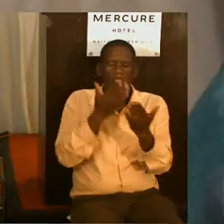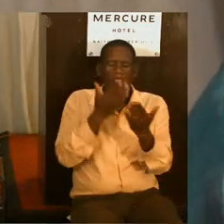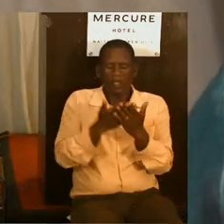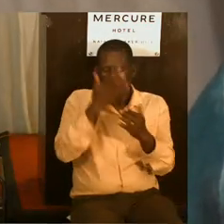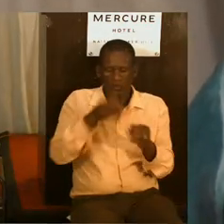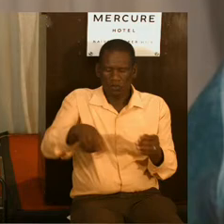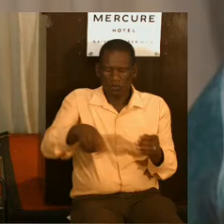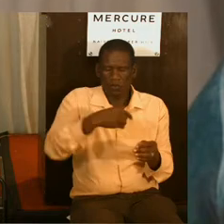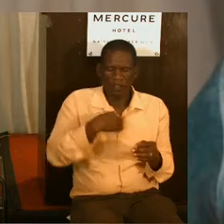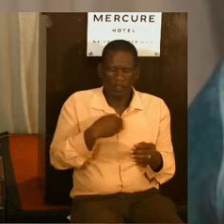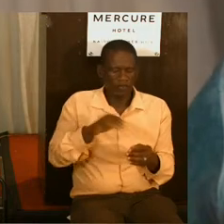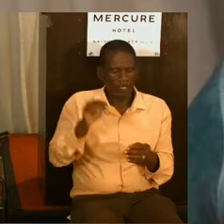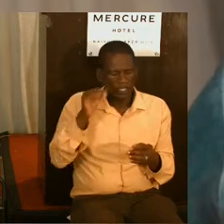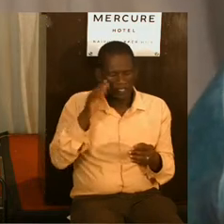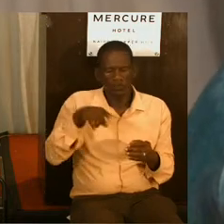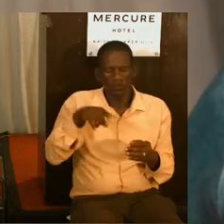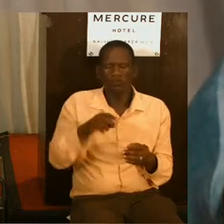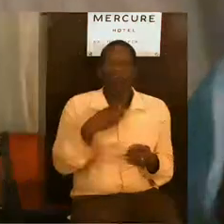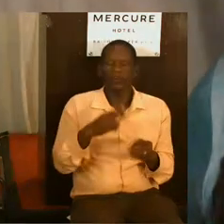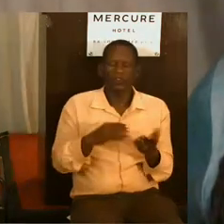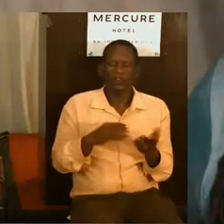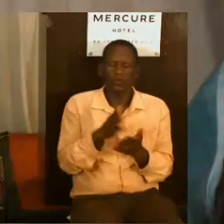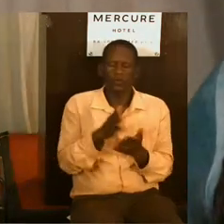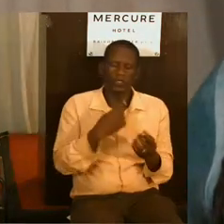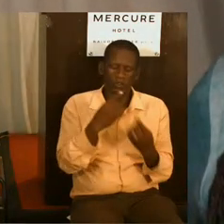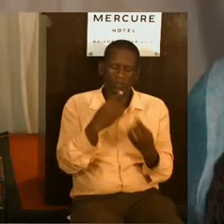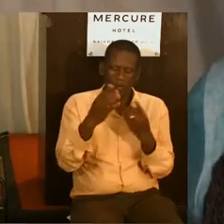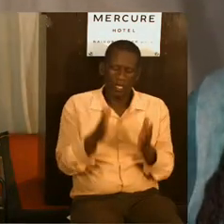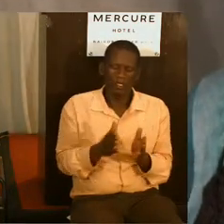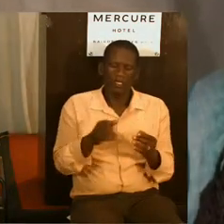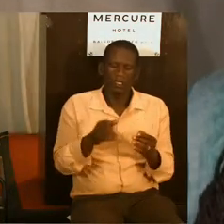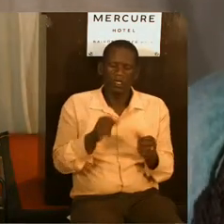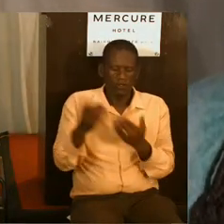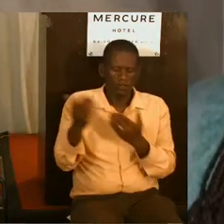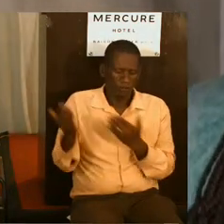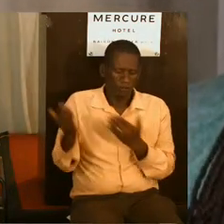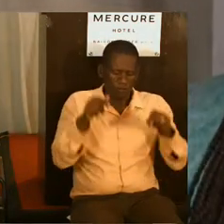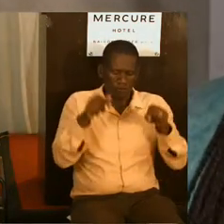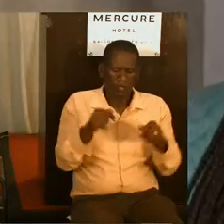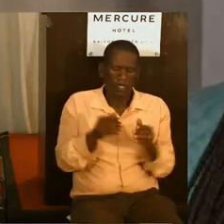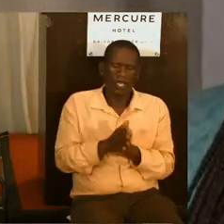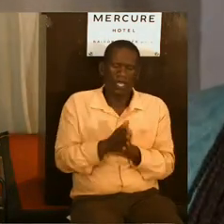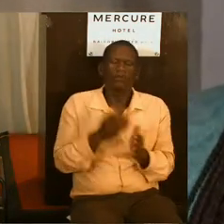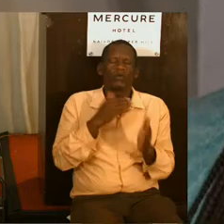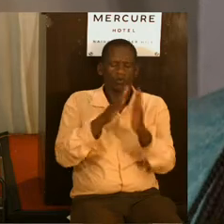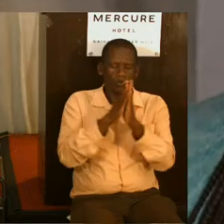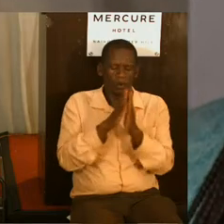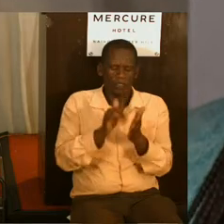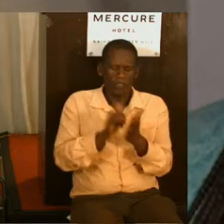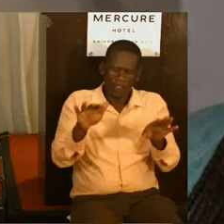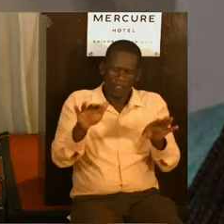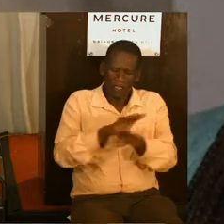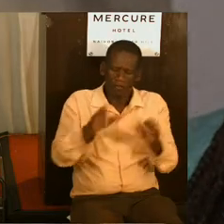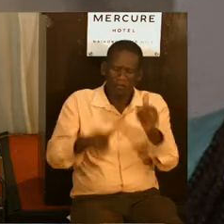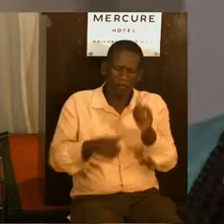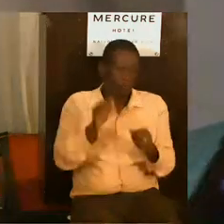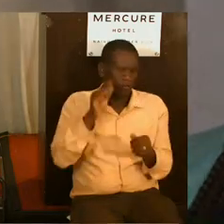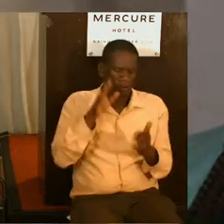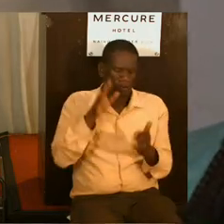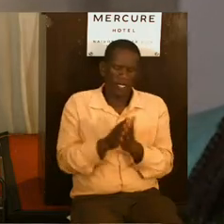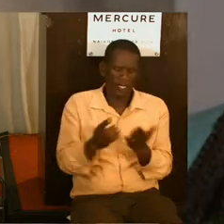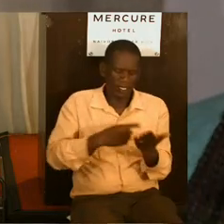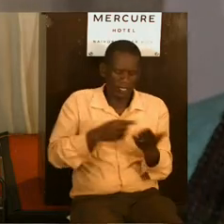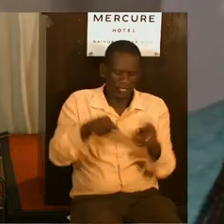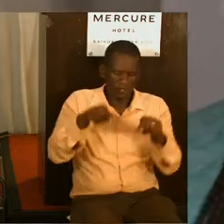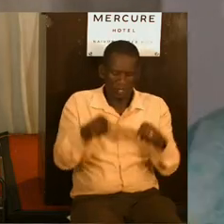we have listened to your voice through your speakers that you brought in today we want to pray that everything that we have heard and